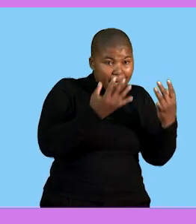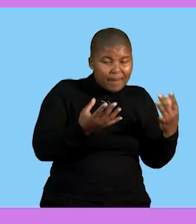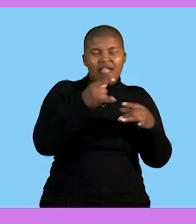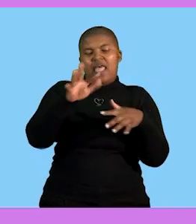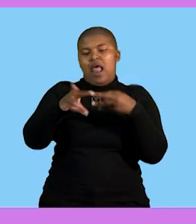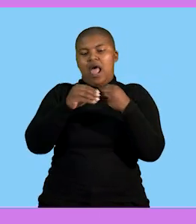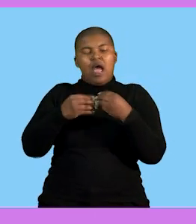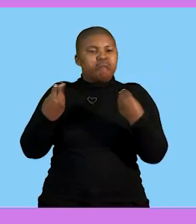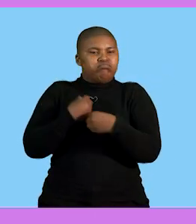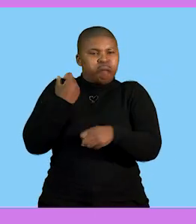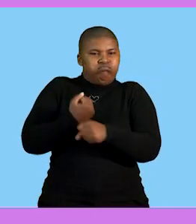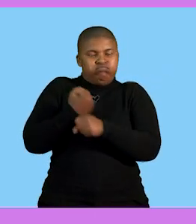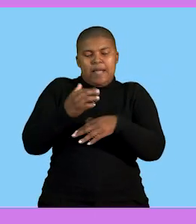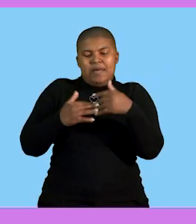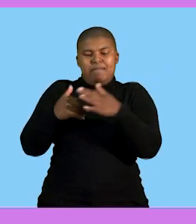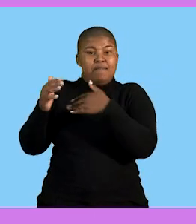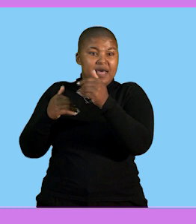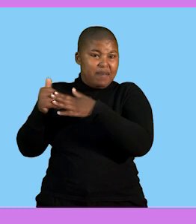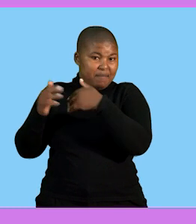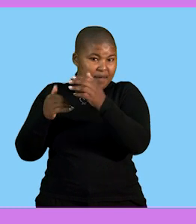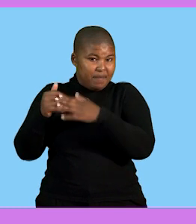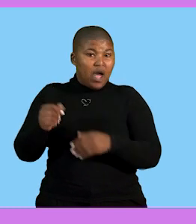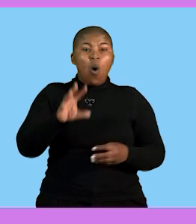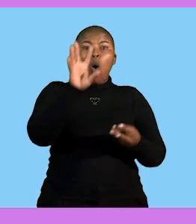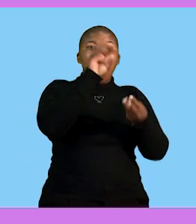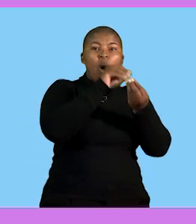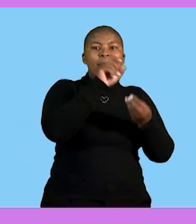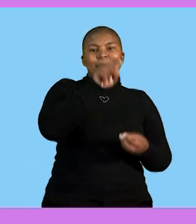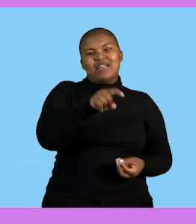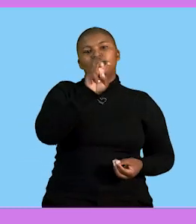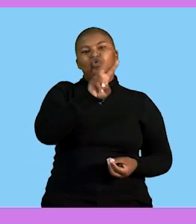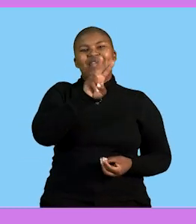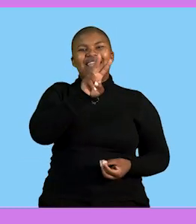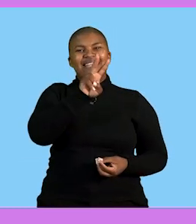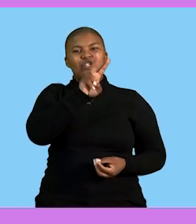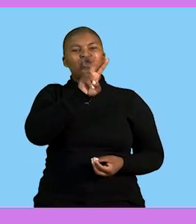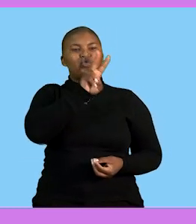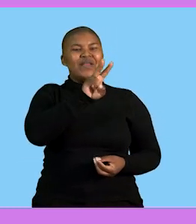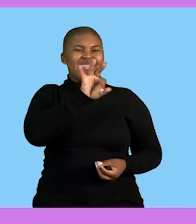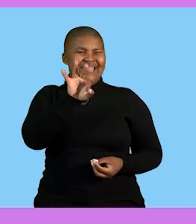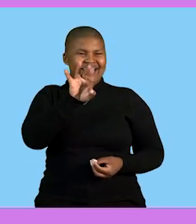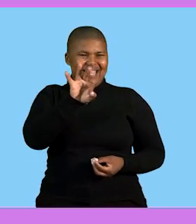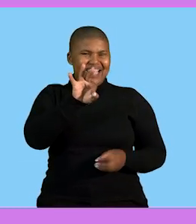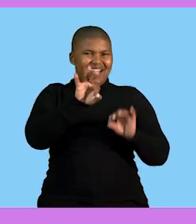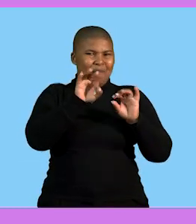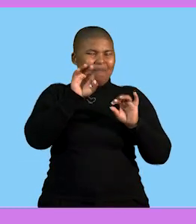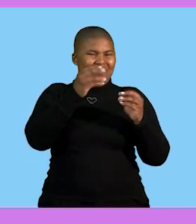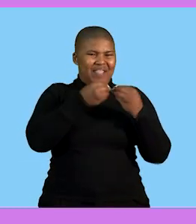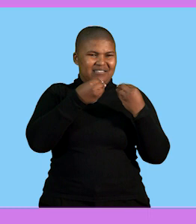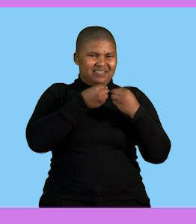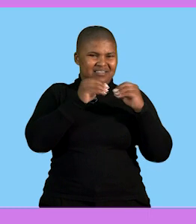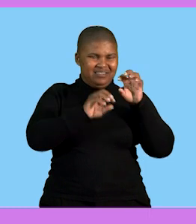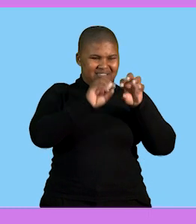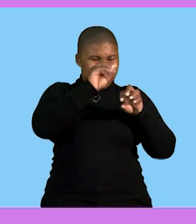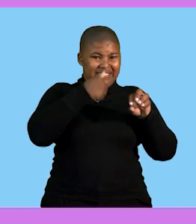when you count them all of them, they will give you 23 pieces or 23 parts